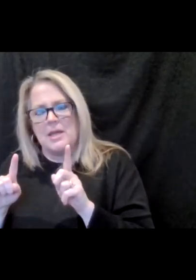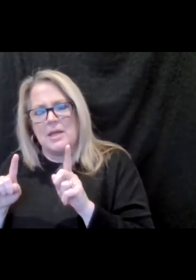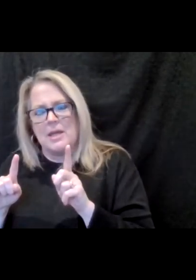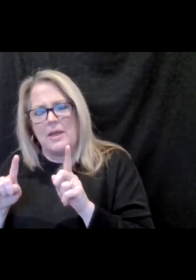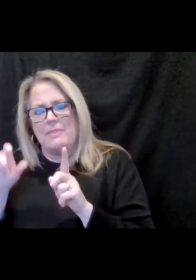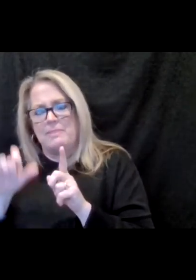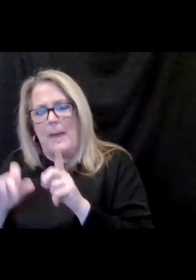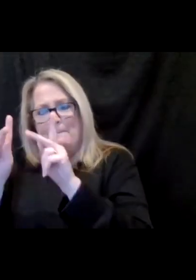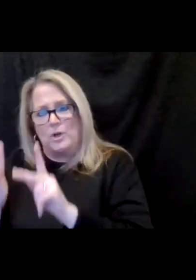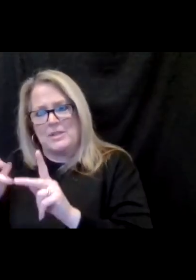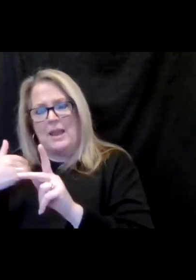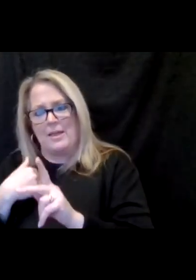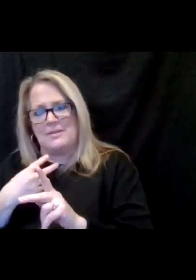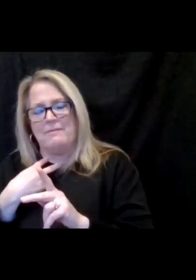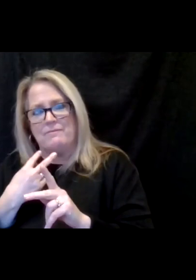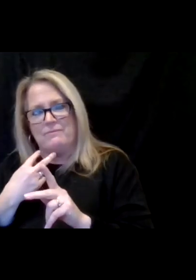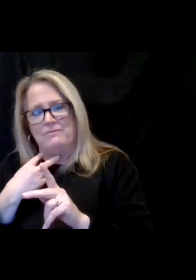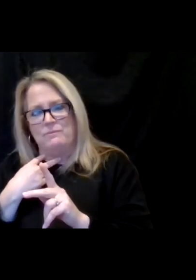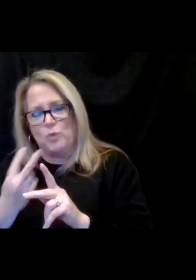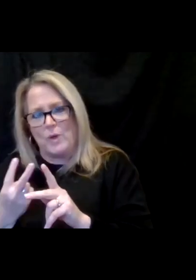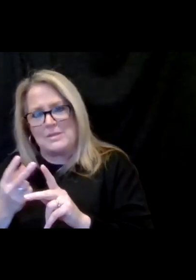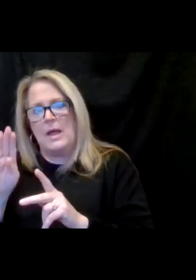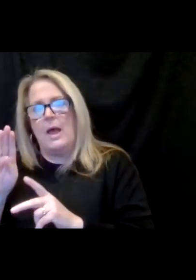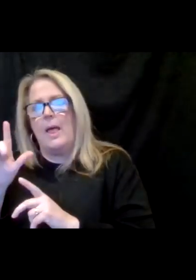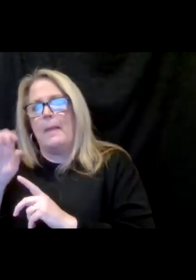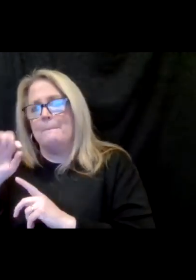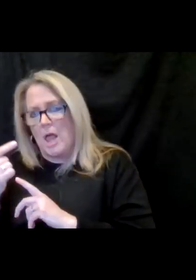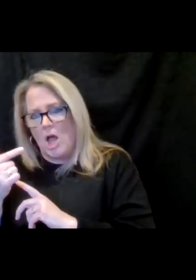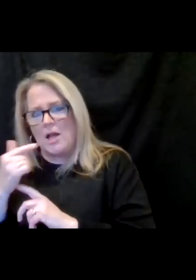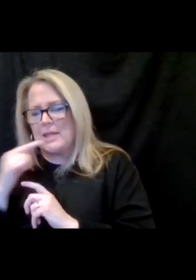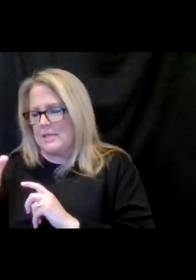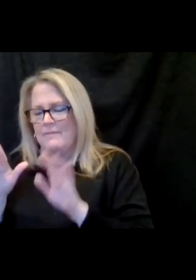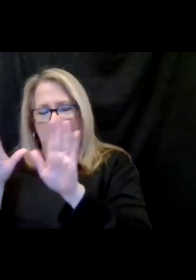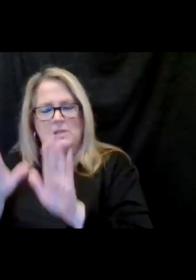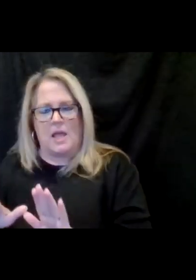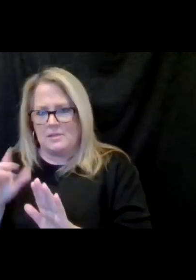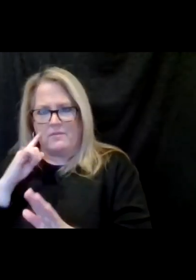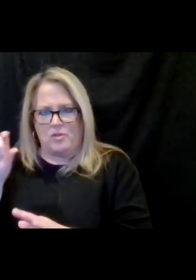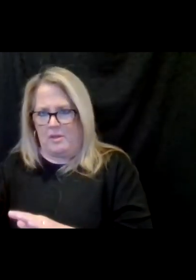That person has a voice and the blog is fantastic for that.